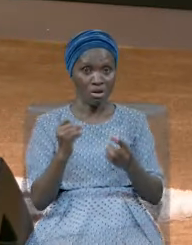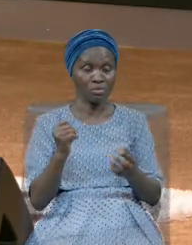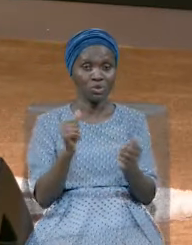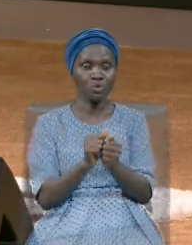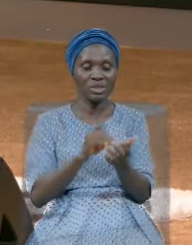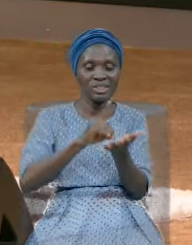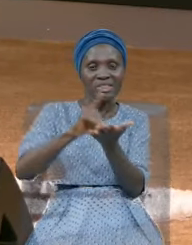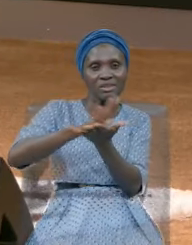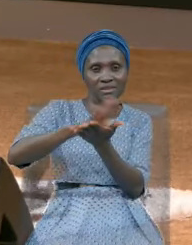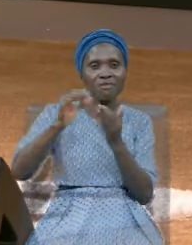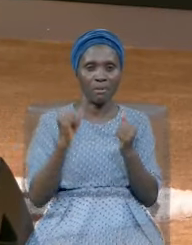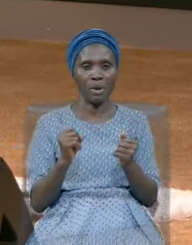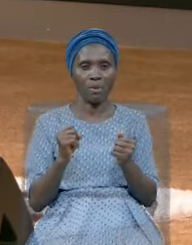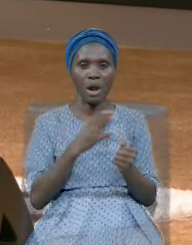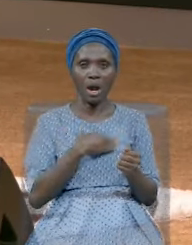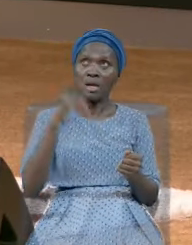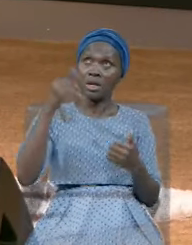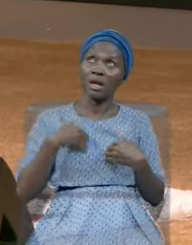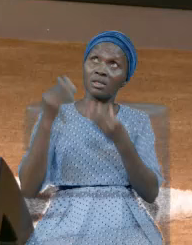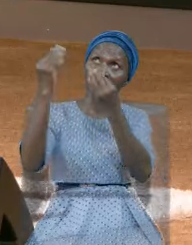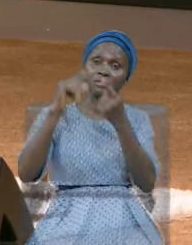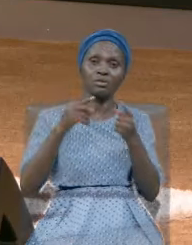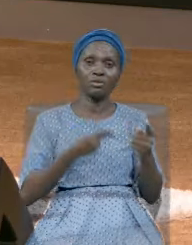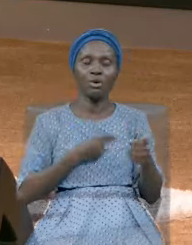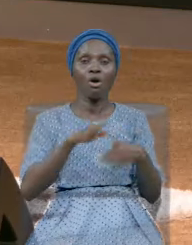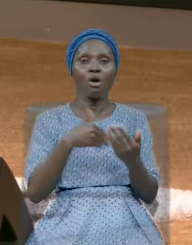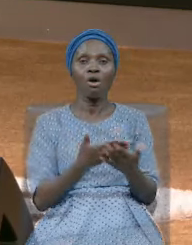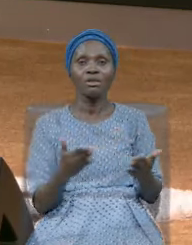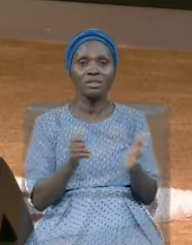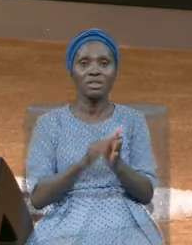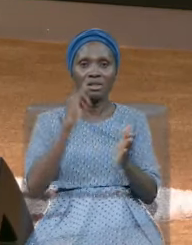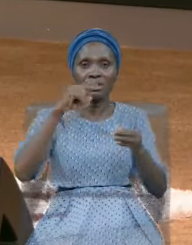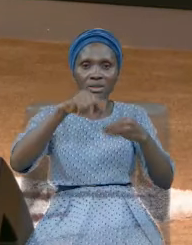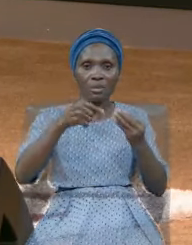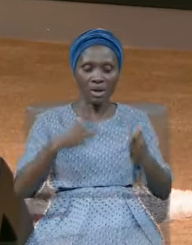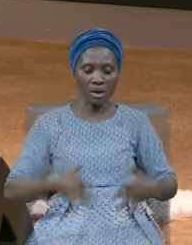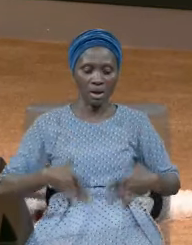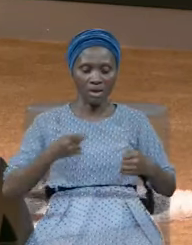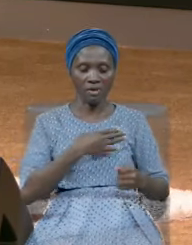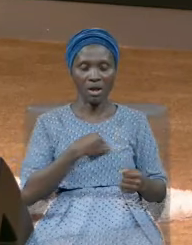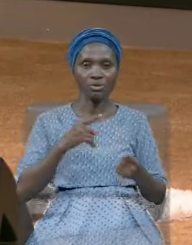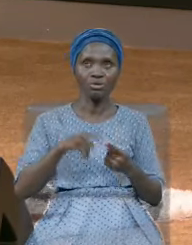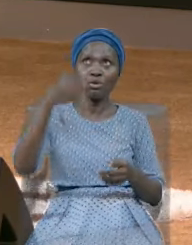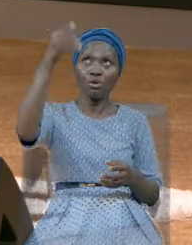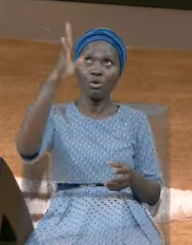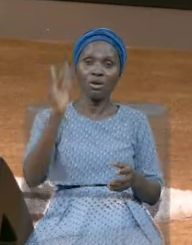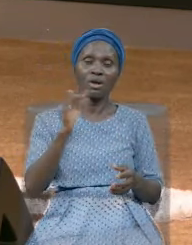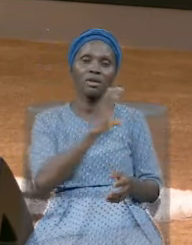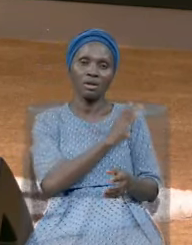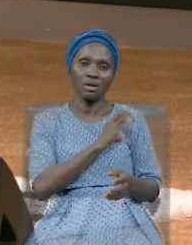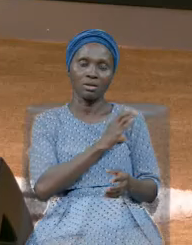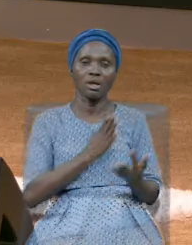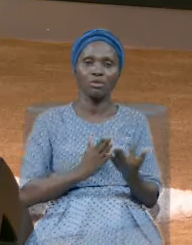has given unto us all things that pertain unto life and to godliness through